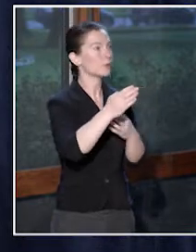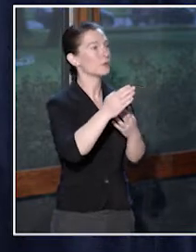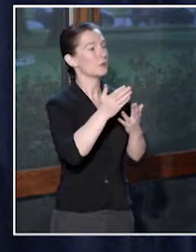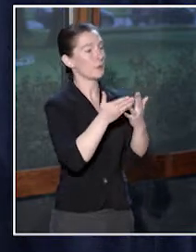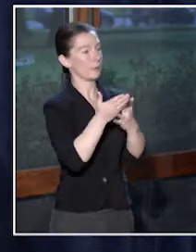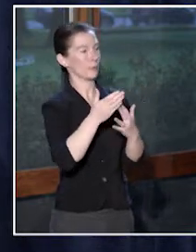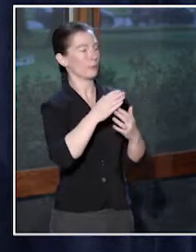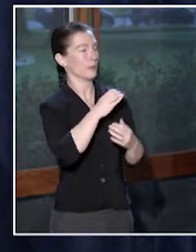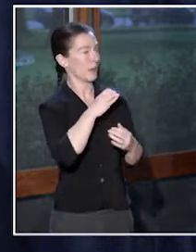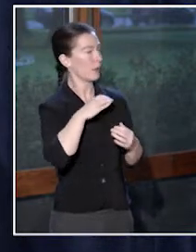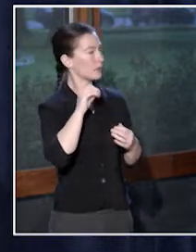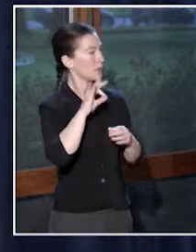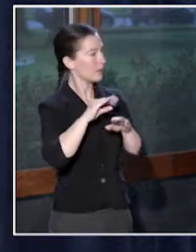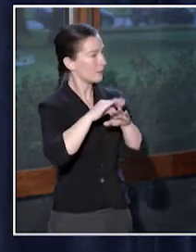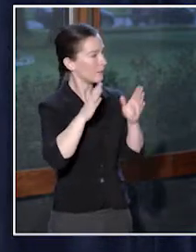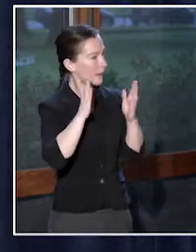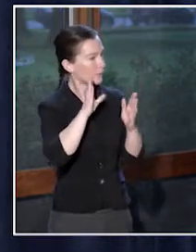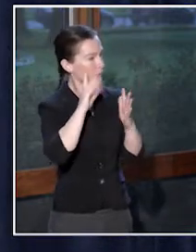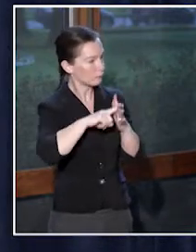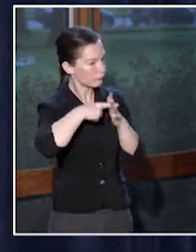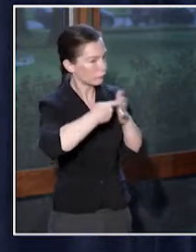it'll be launched soon.